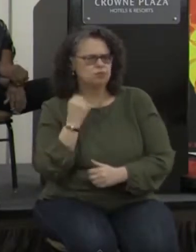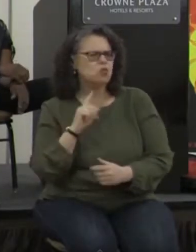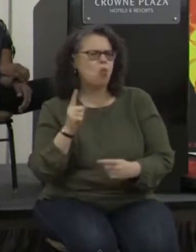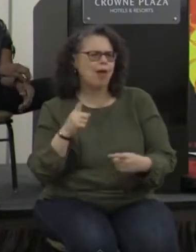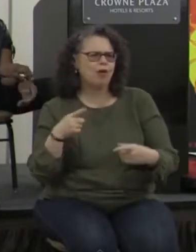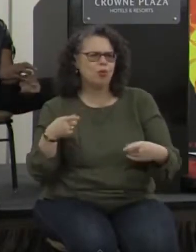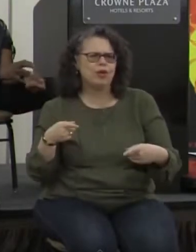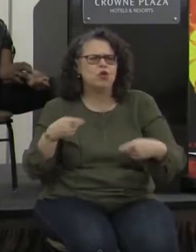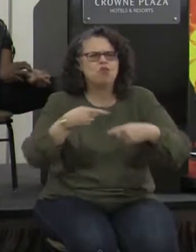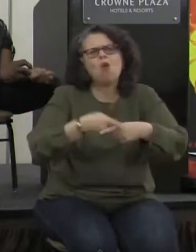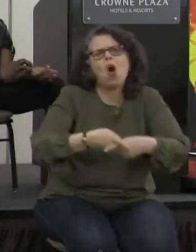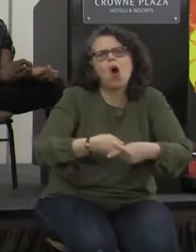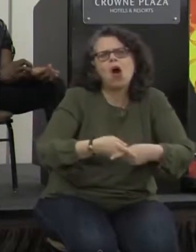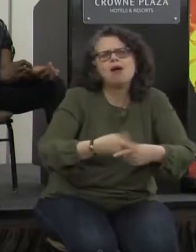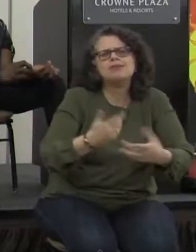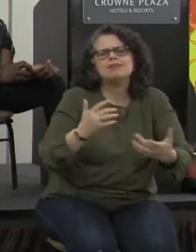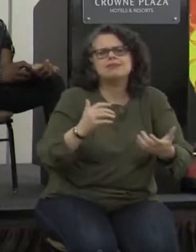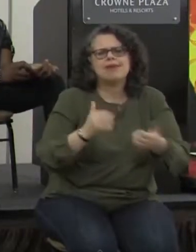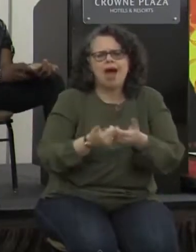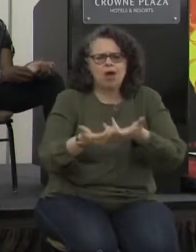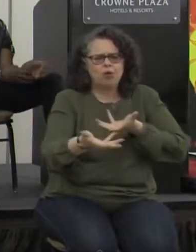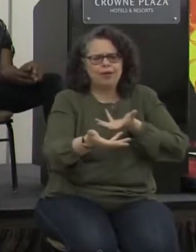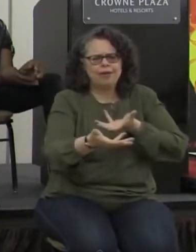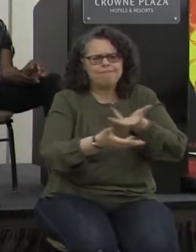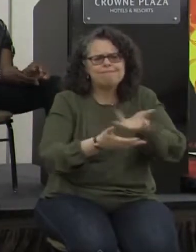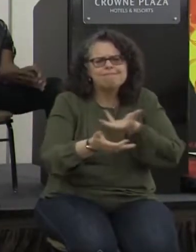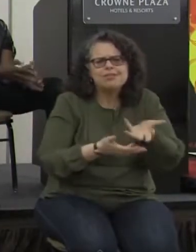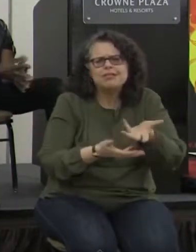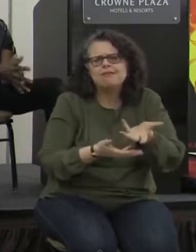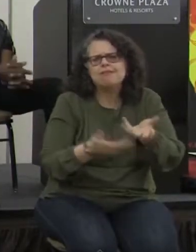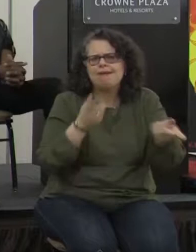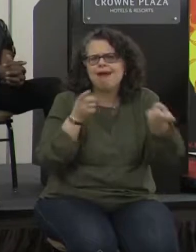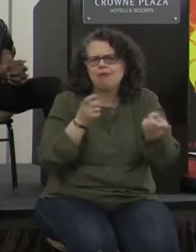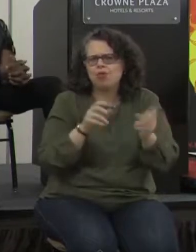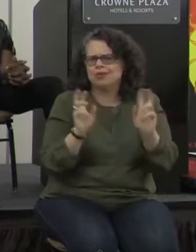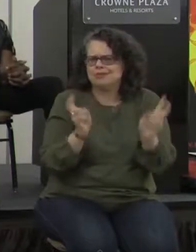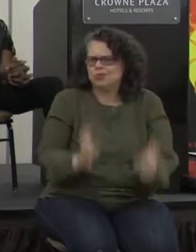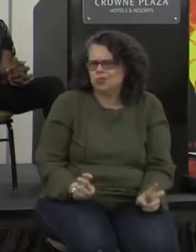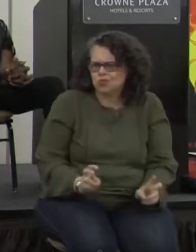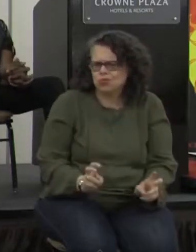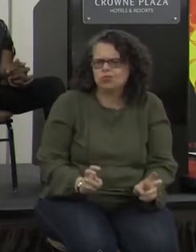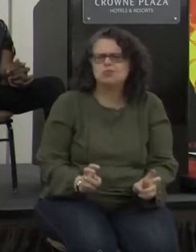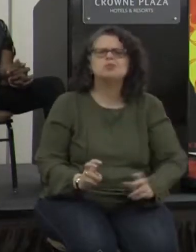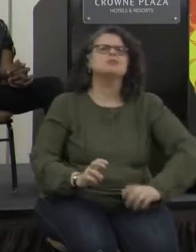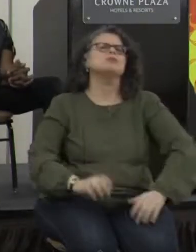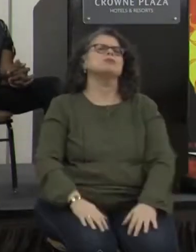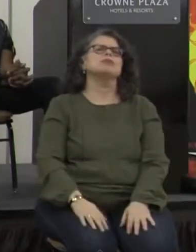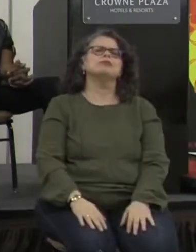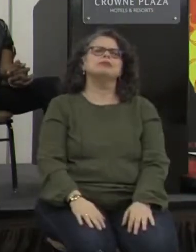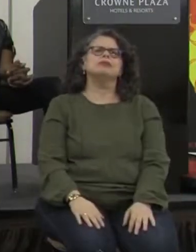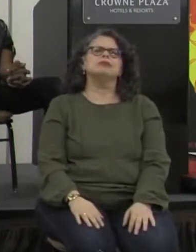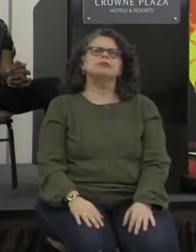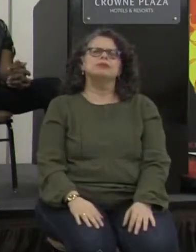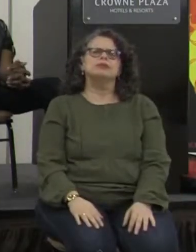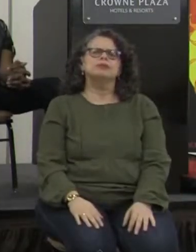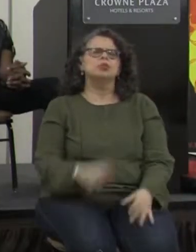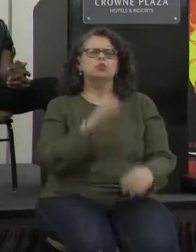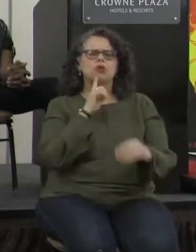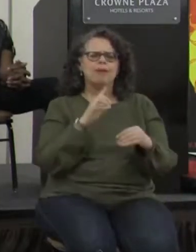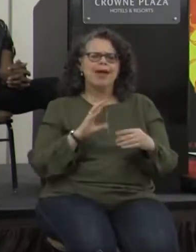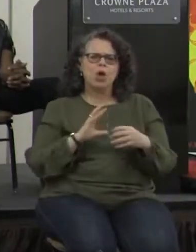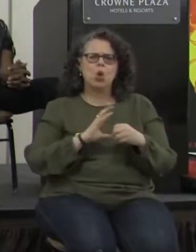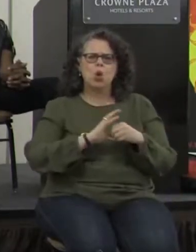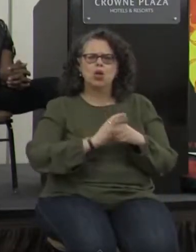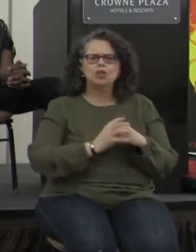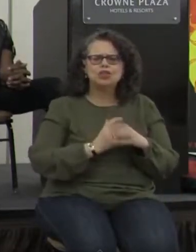we cross? How do we cross? How do we deal with that? And in this case, we're talking about the intersectionality and